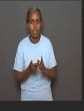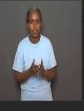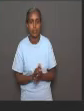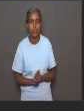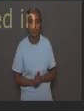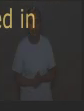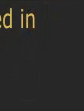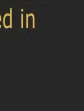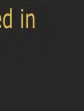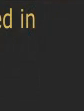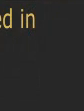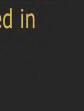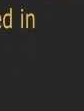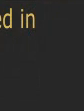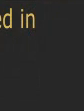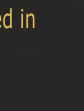Begin.